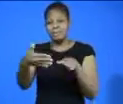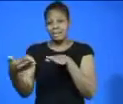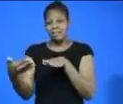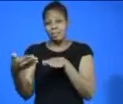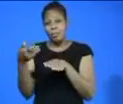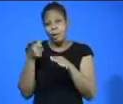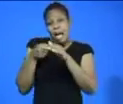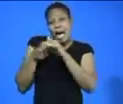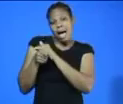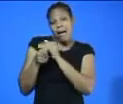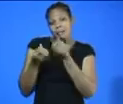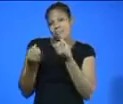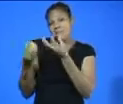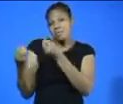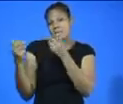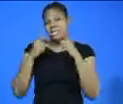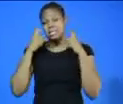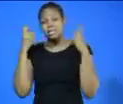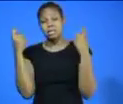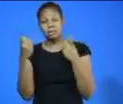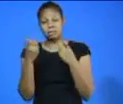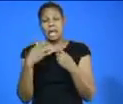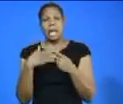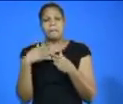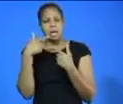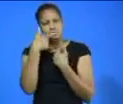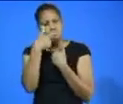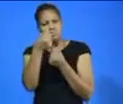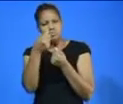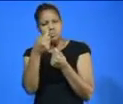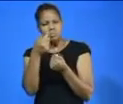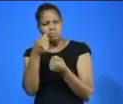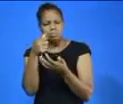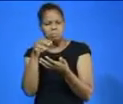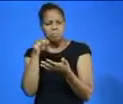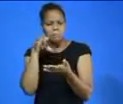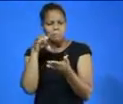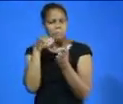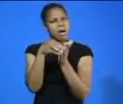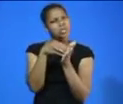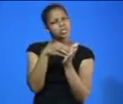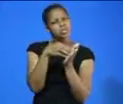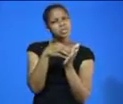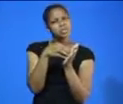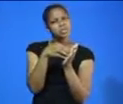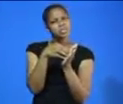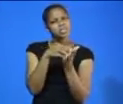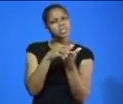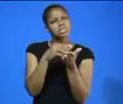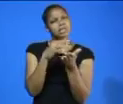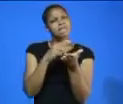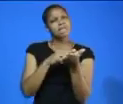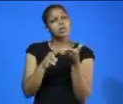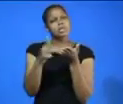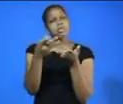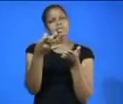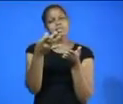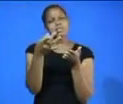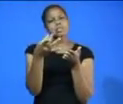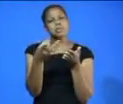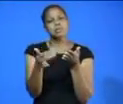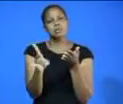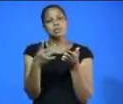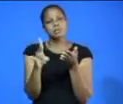sin. My interest in this pericope is the 17th verse.